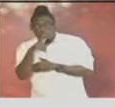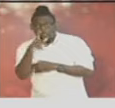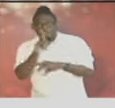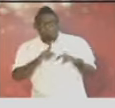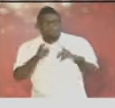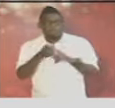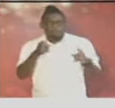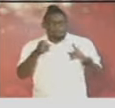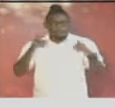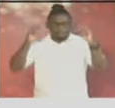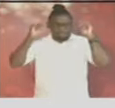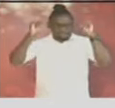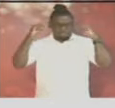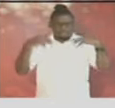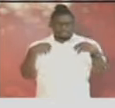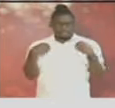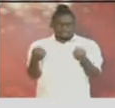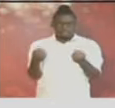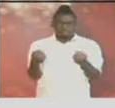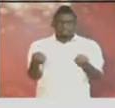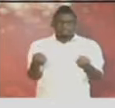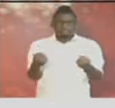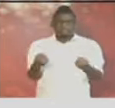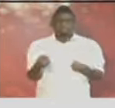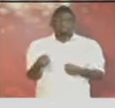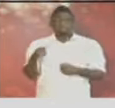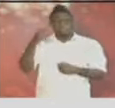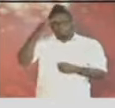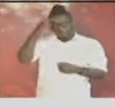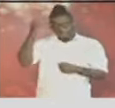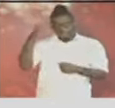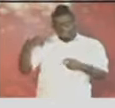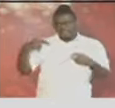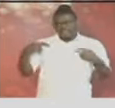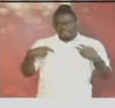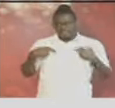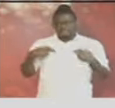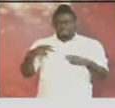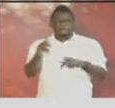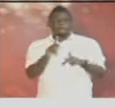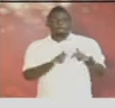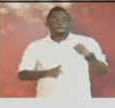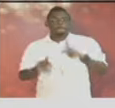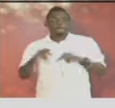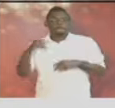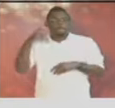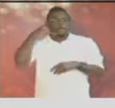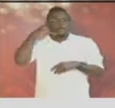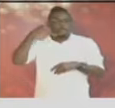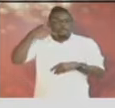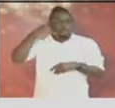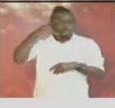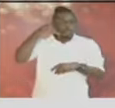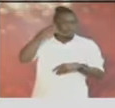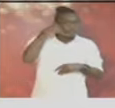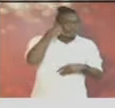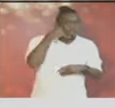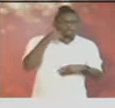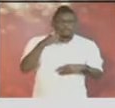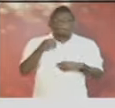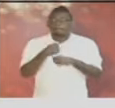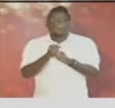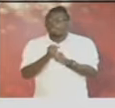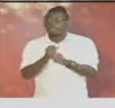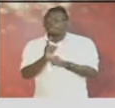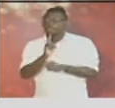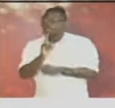medical offices of health do assign individuals to follow up with those in quarantine and to verify whether you're having symptoms or not.